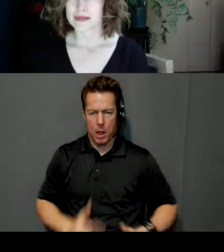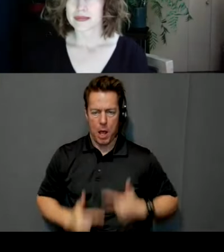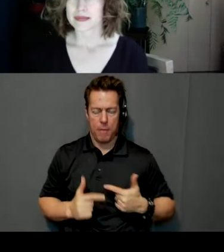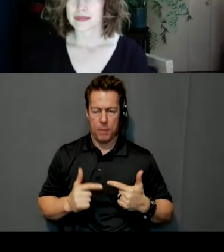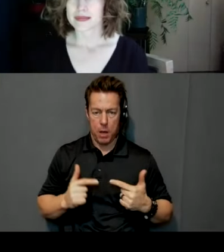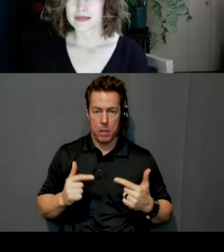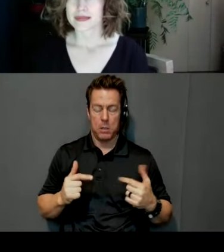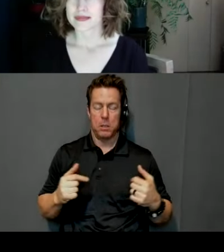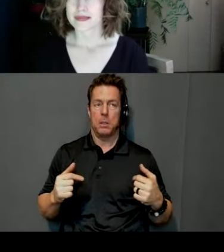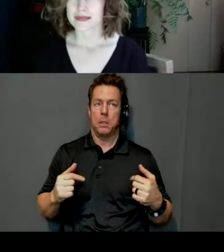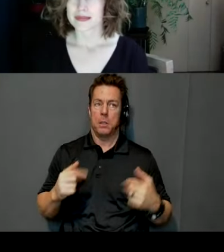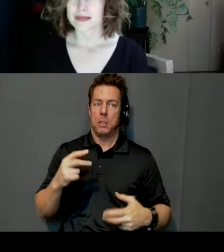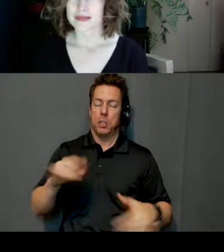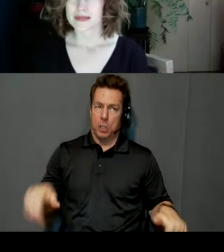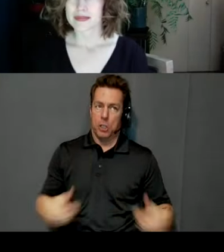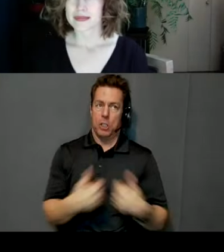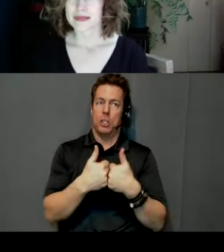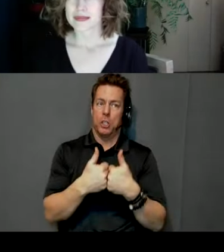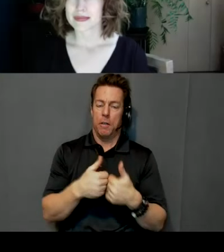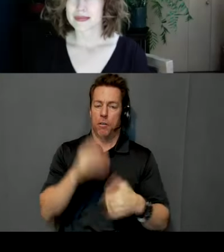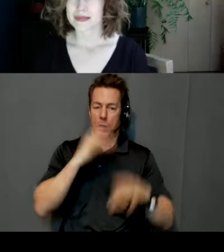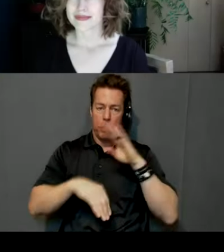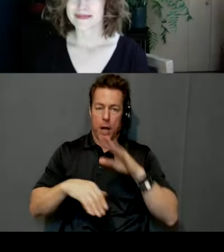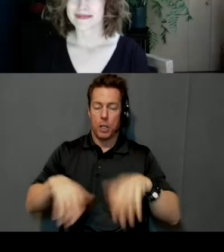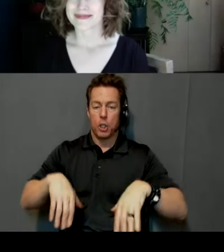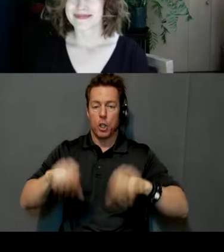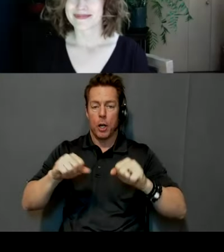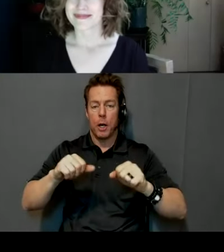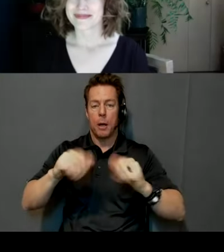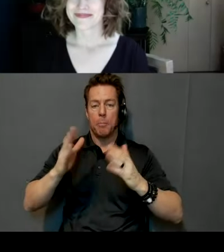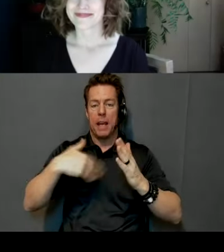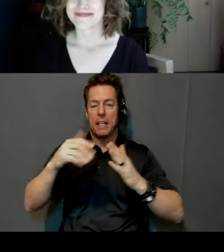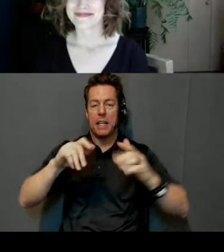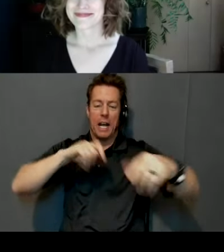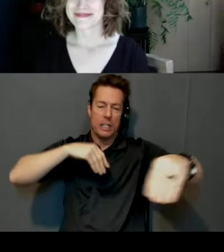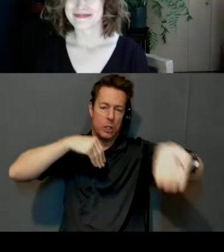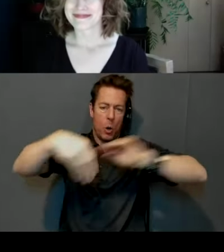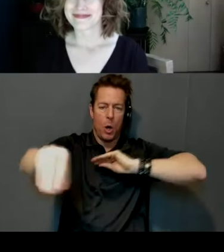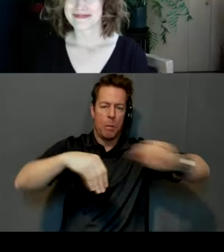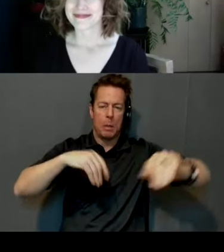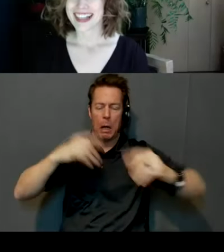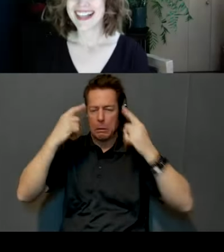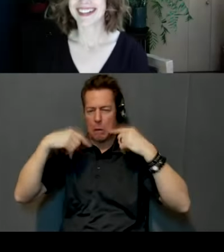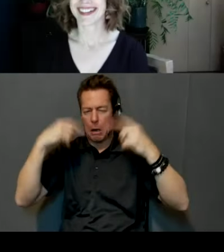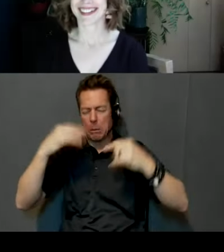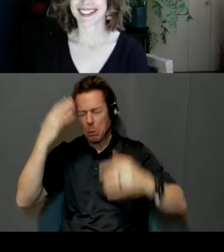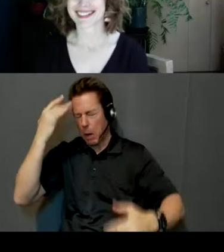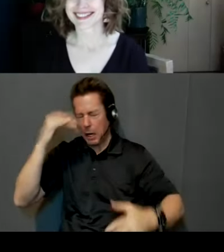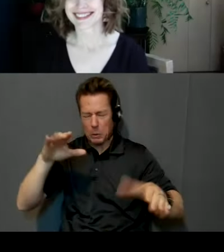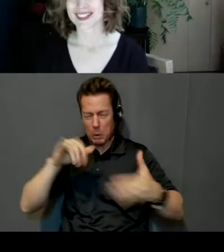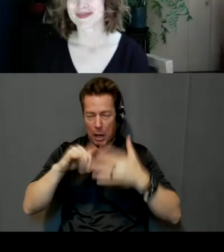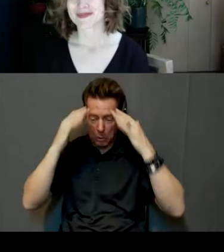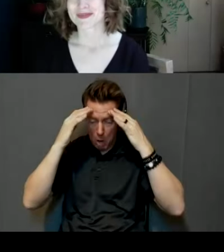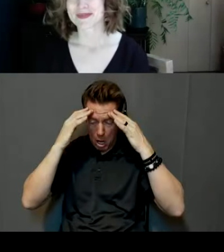got very frustrated and I took a painting and I tore it up and then I cried and I was like, why did I do that?